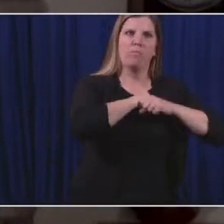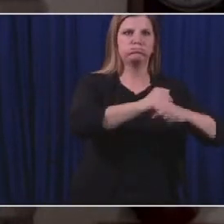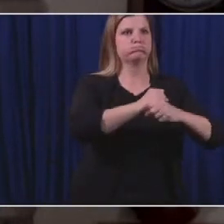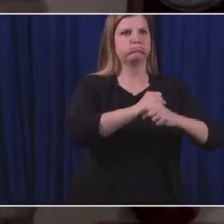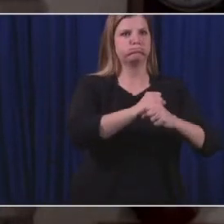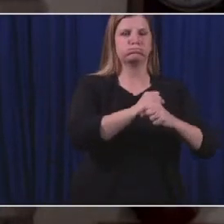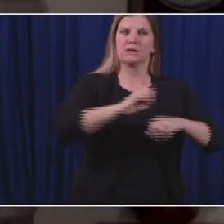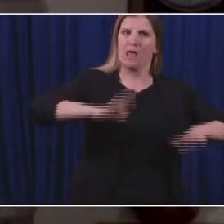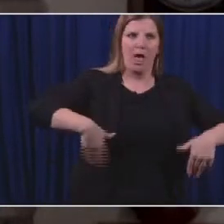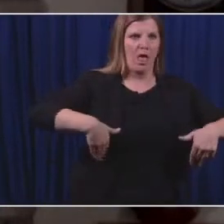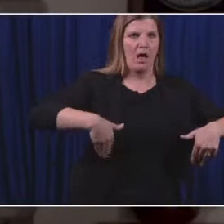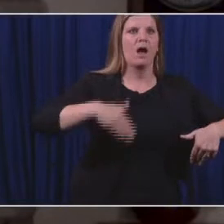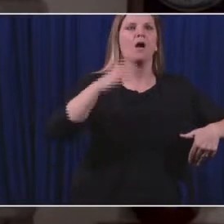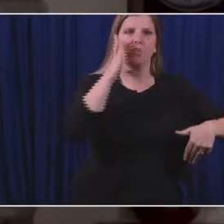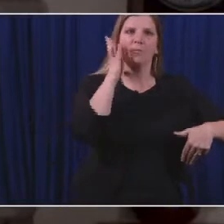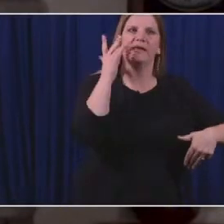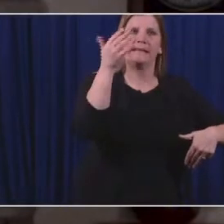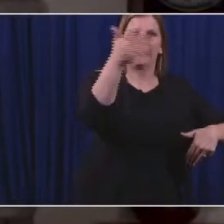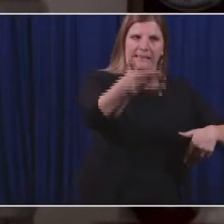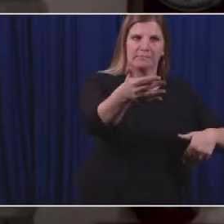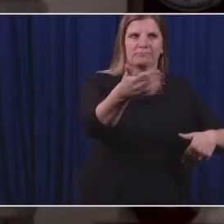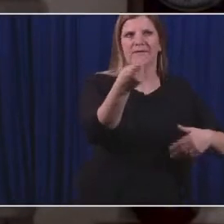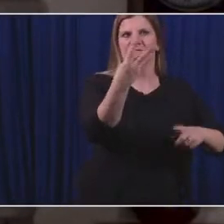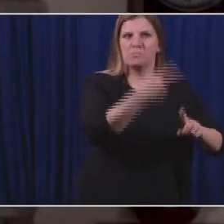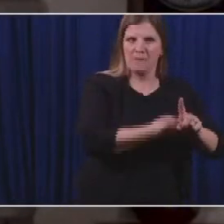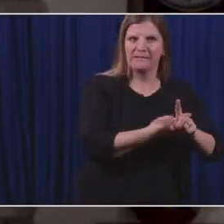really need to reach.